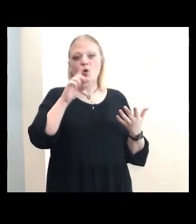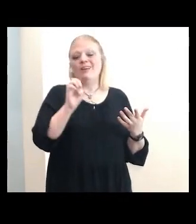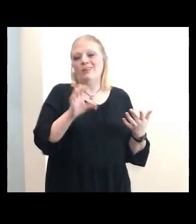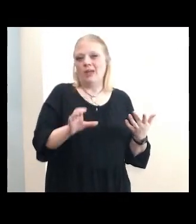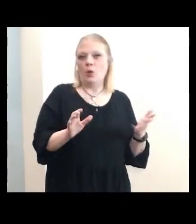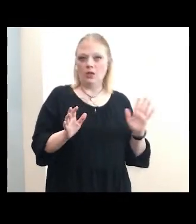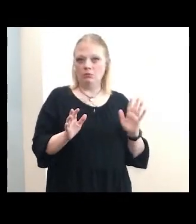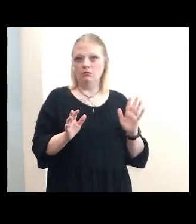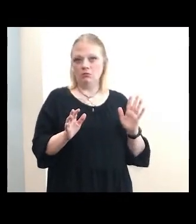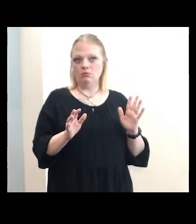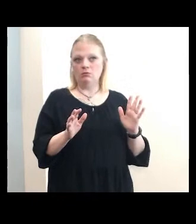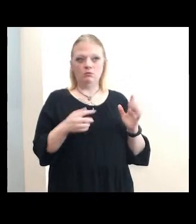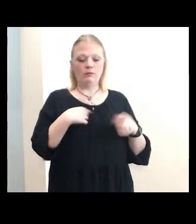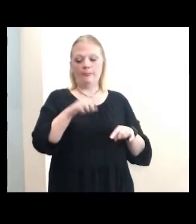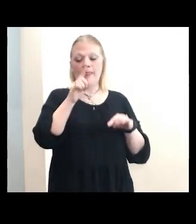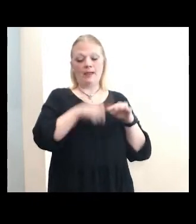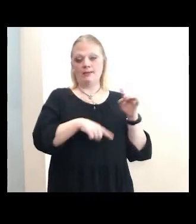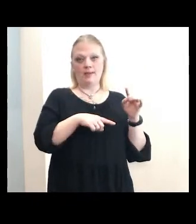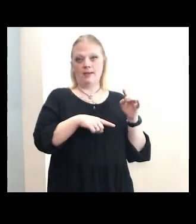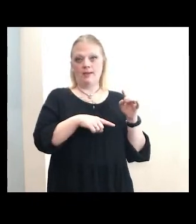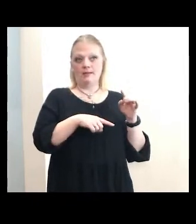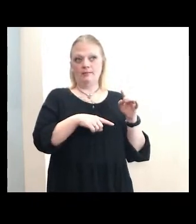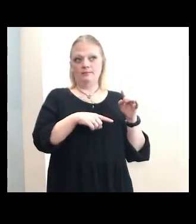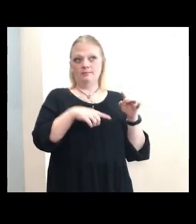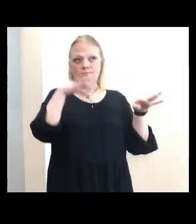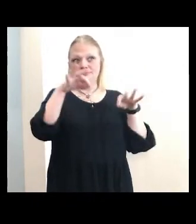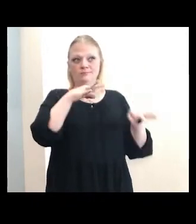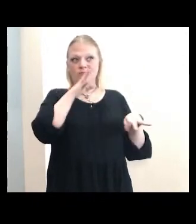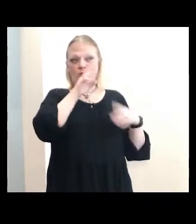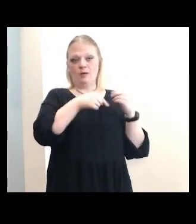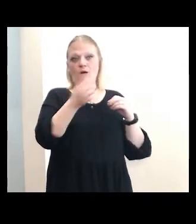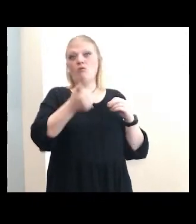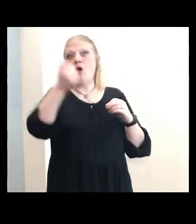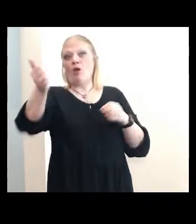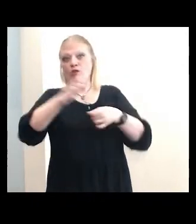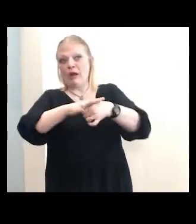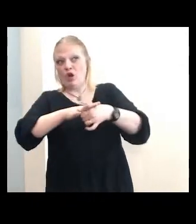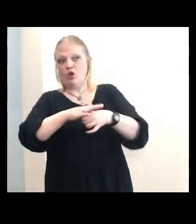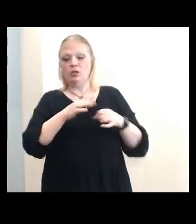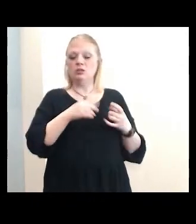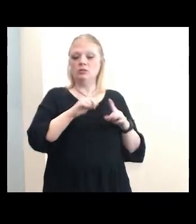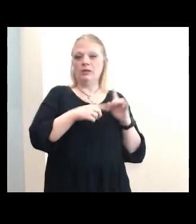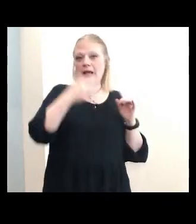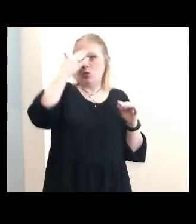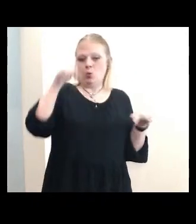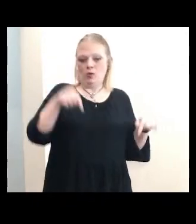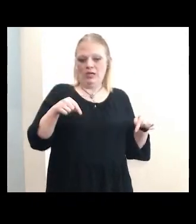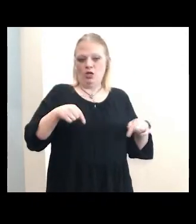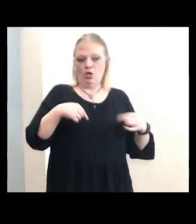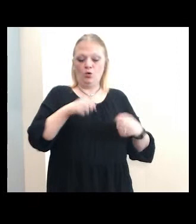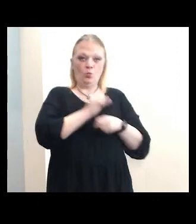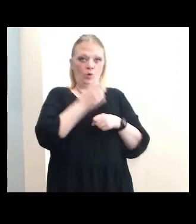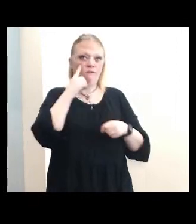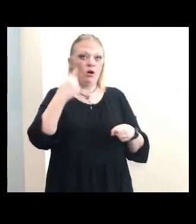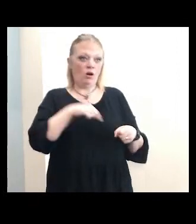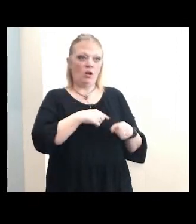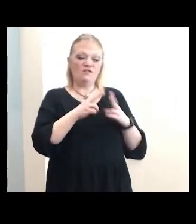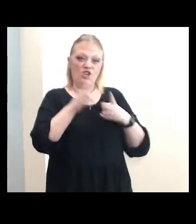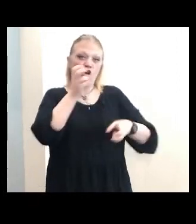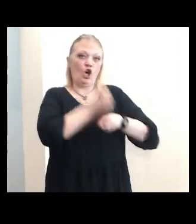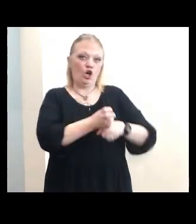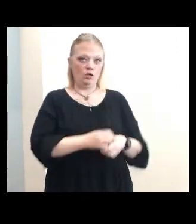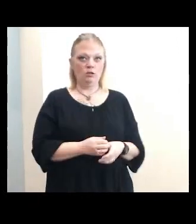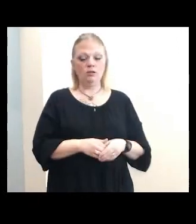County. As I say, I can't speak about other places, but I know what she's done here and how she's worked on our behalf, and she's worked very hard.